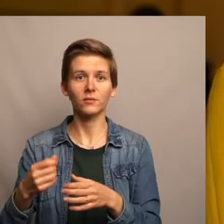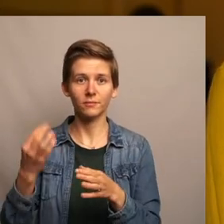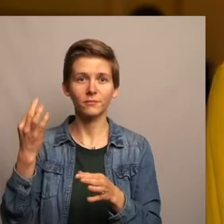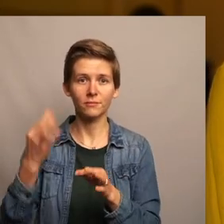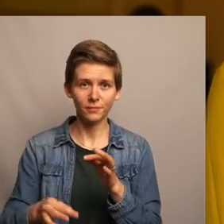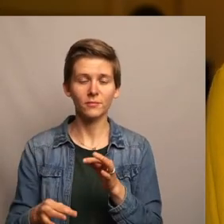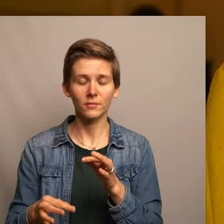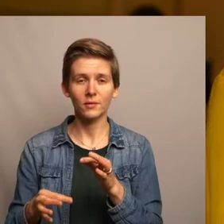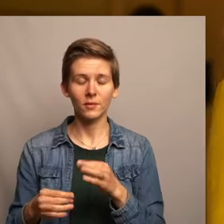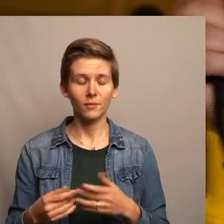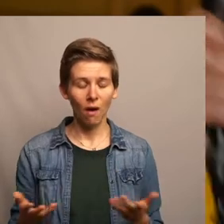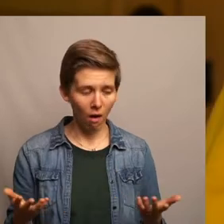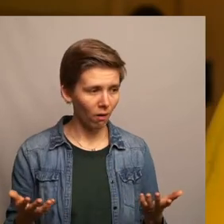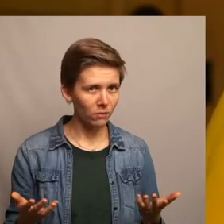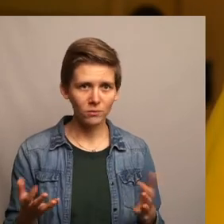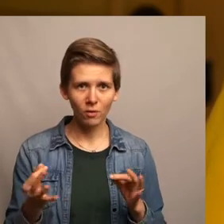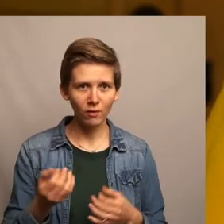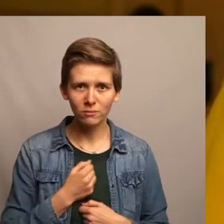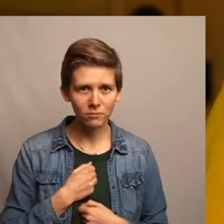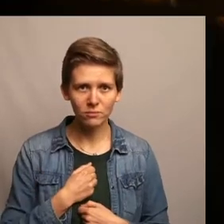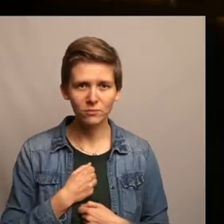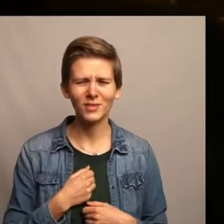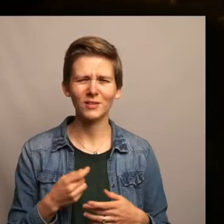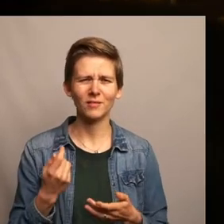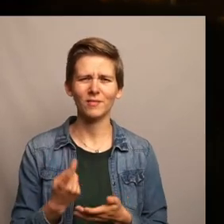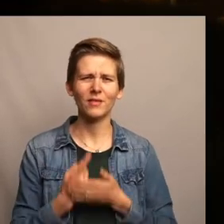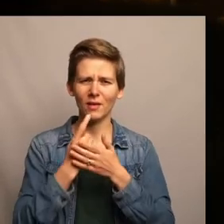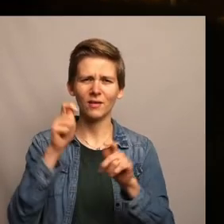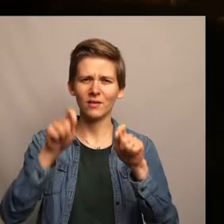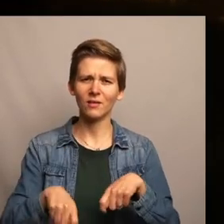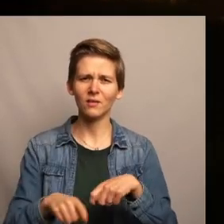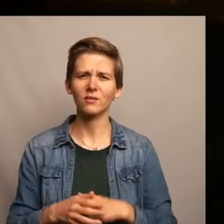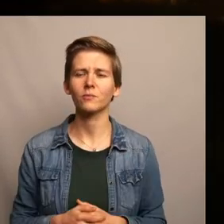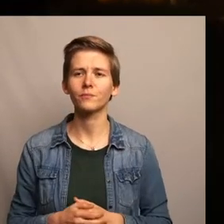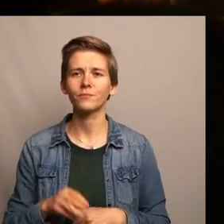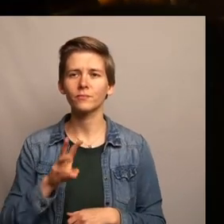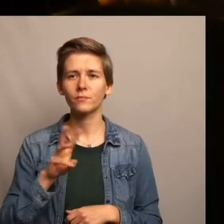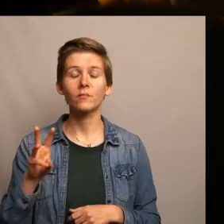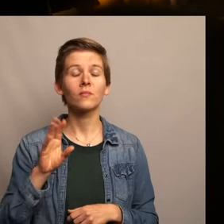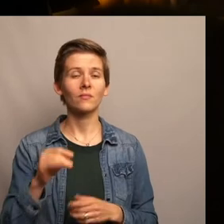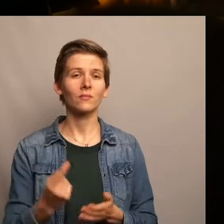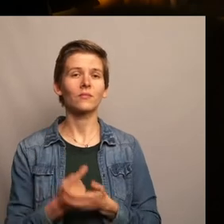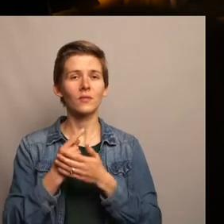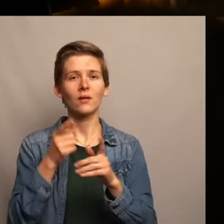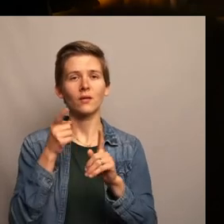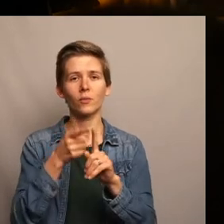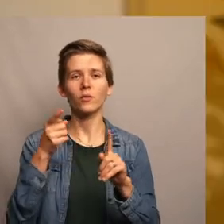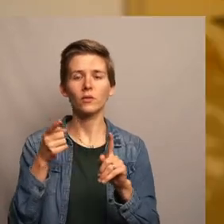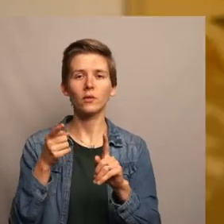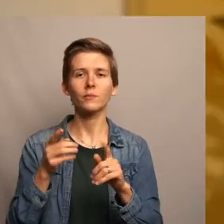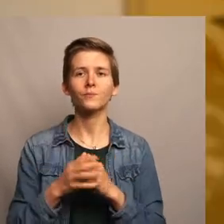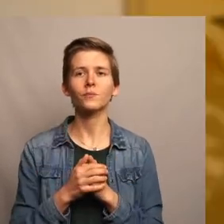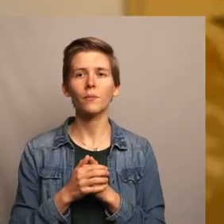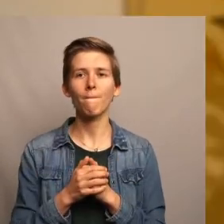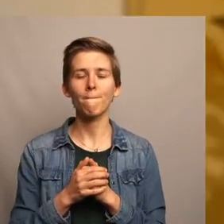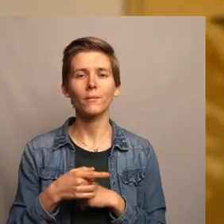see, yeah. That's a very good point. And I think on that, like, there are so many. Well, we